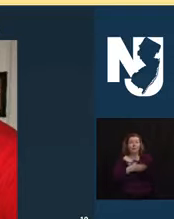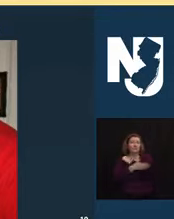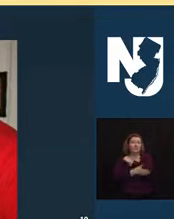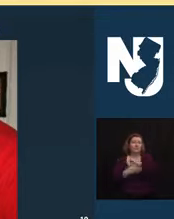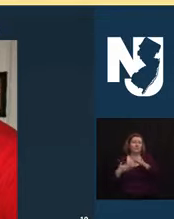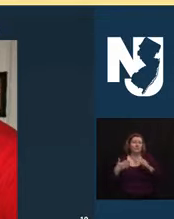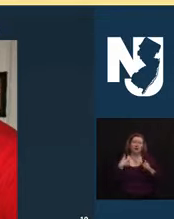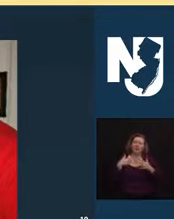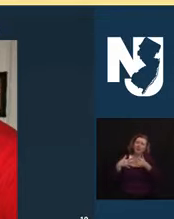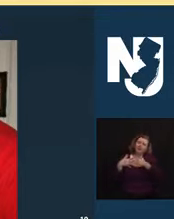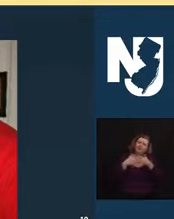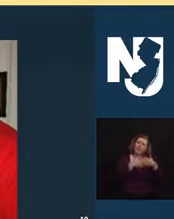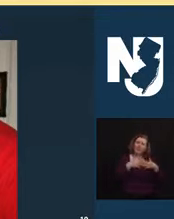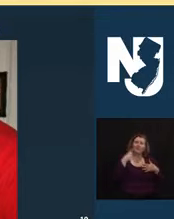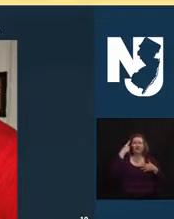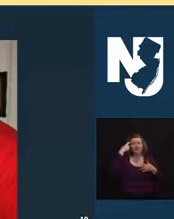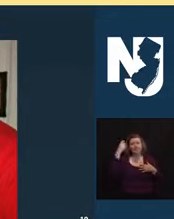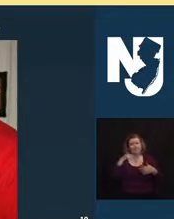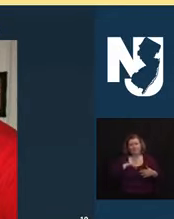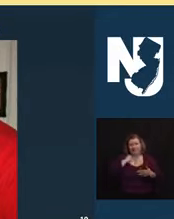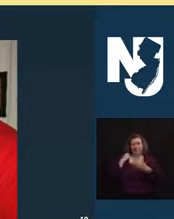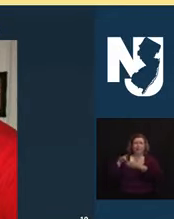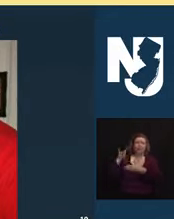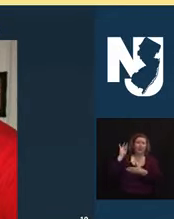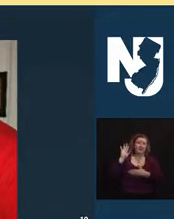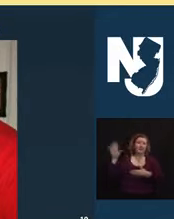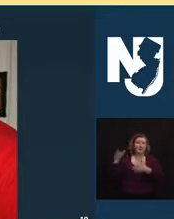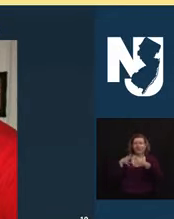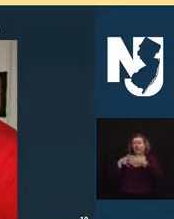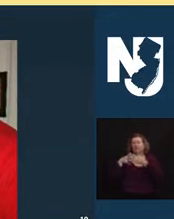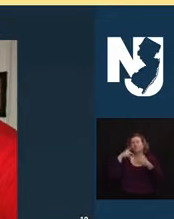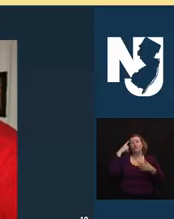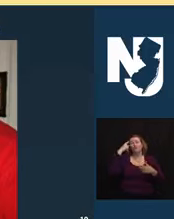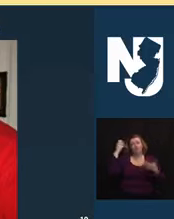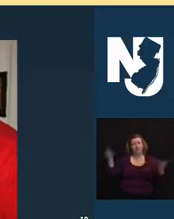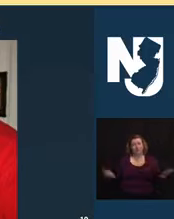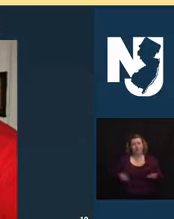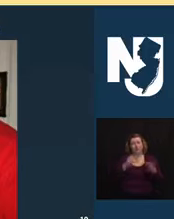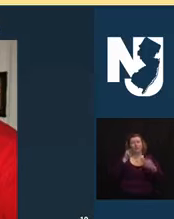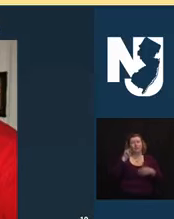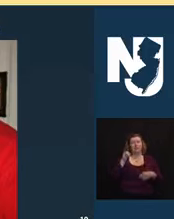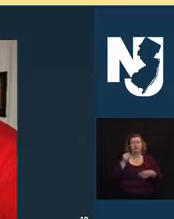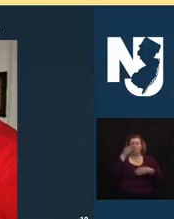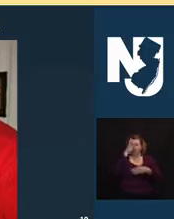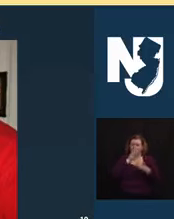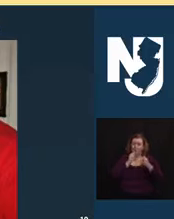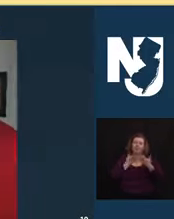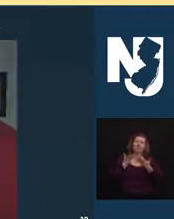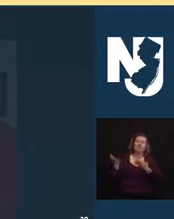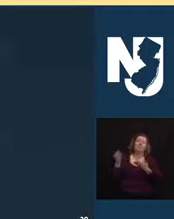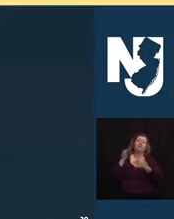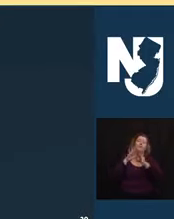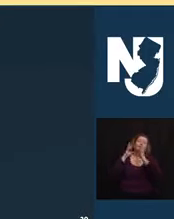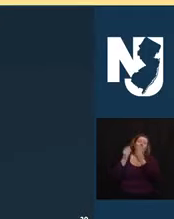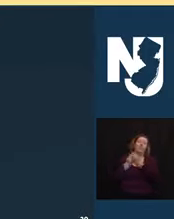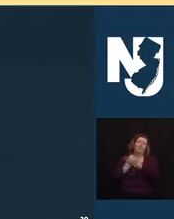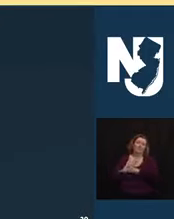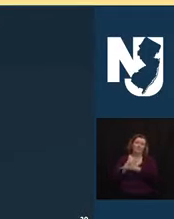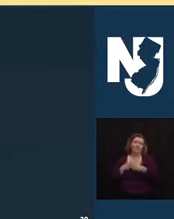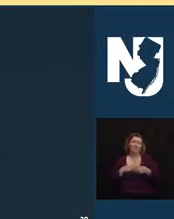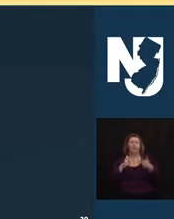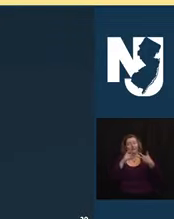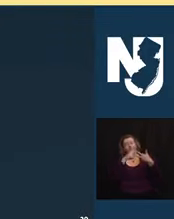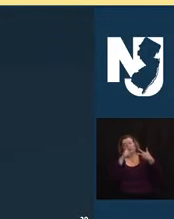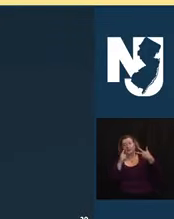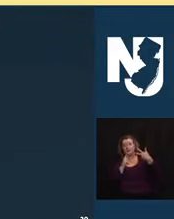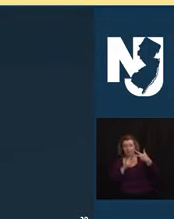proud that Hector found his in New Jersey, and may God bless and watch over him and his family. And finally today we remember